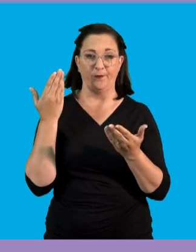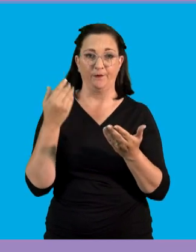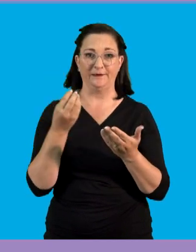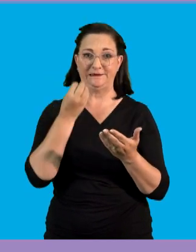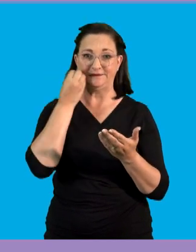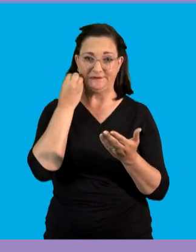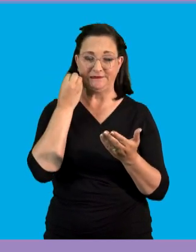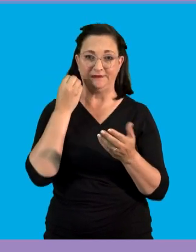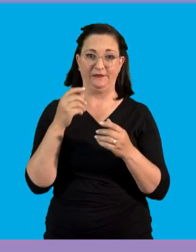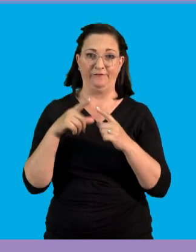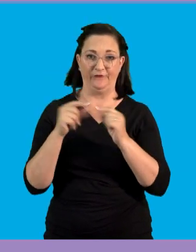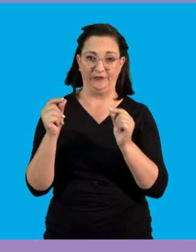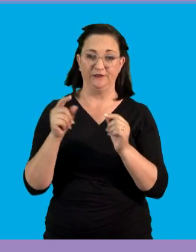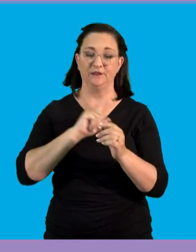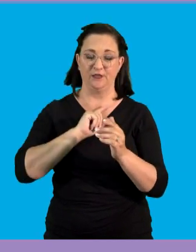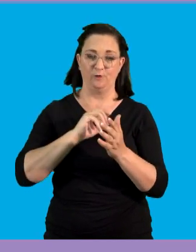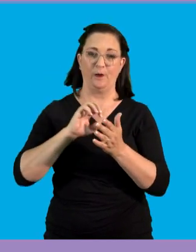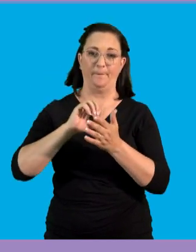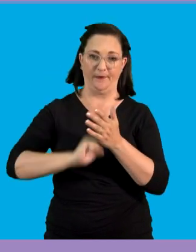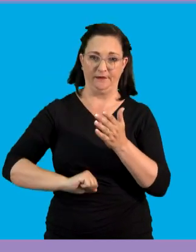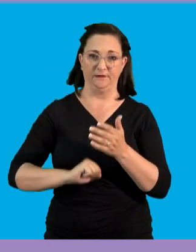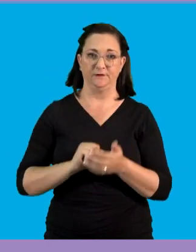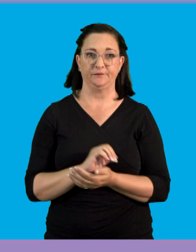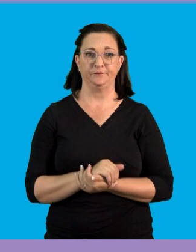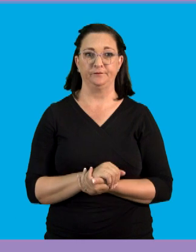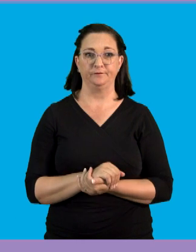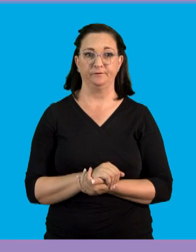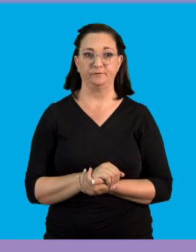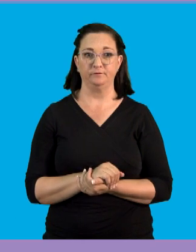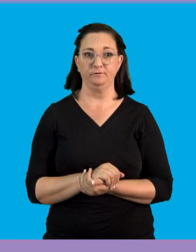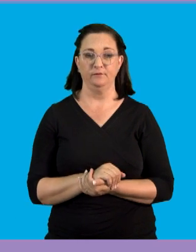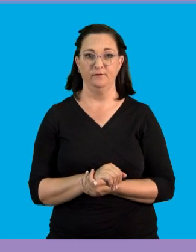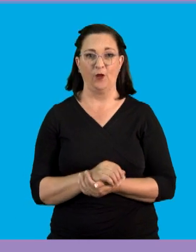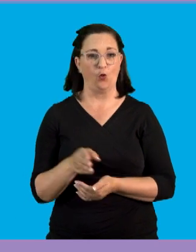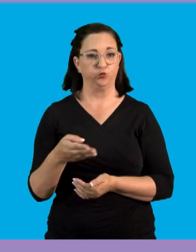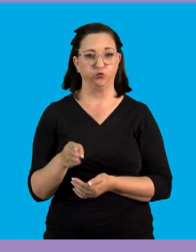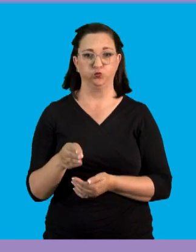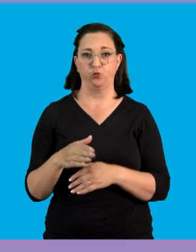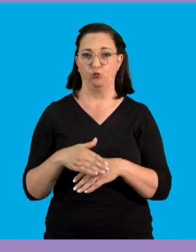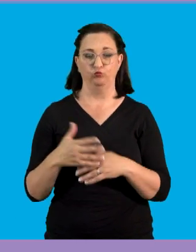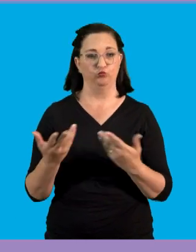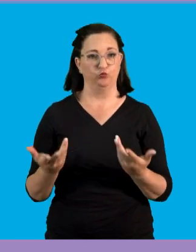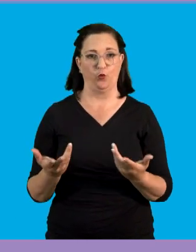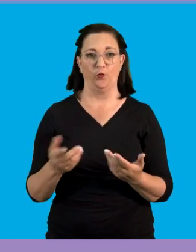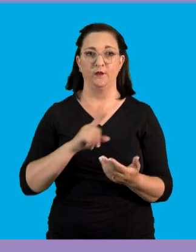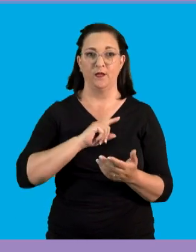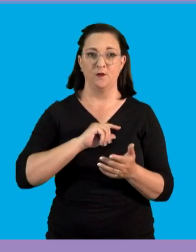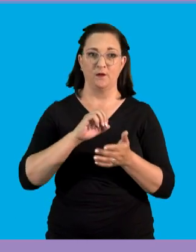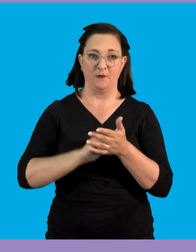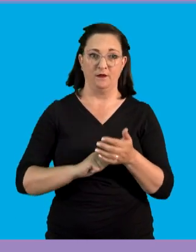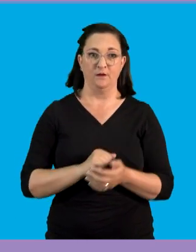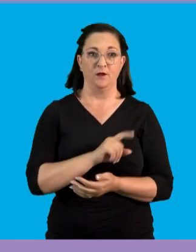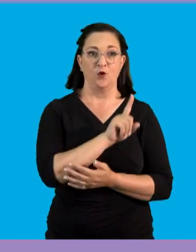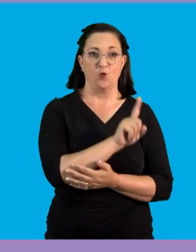eaten them. That indicates that those pieces are no longer there. So we have